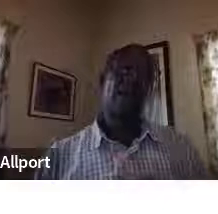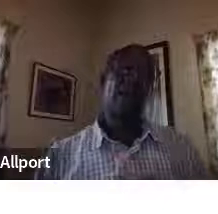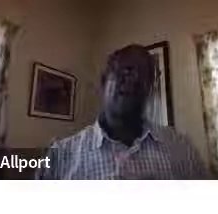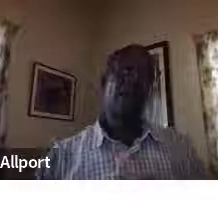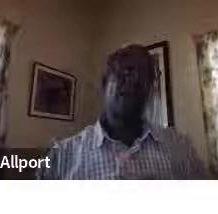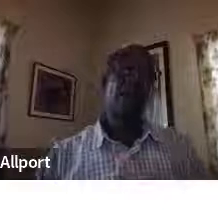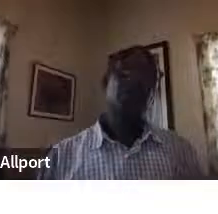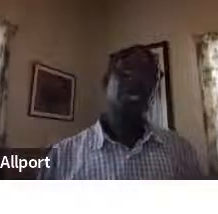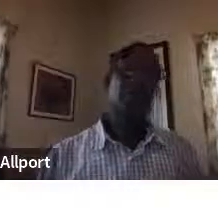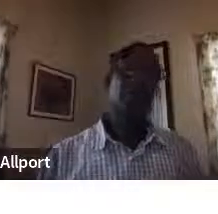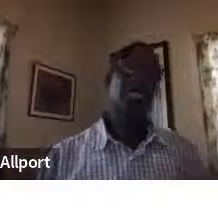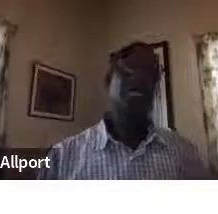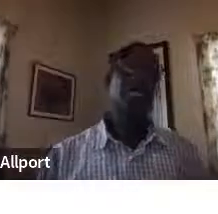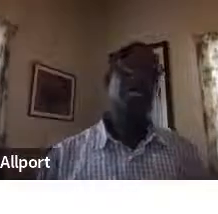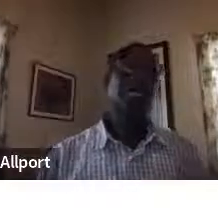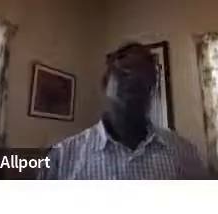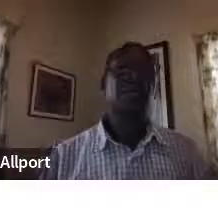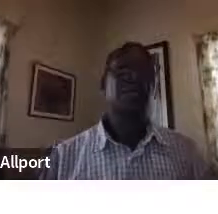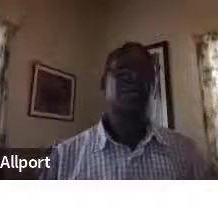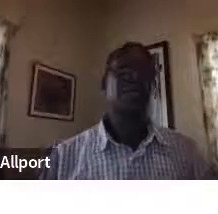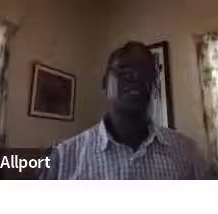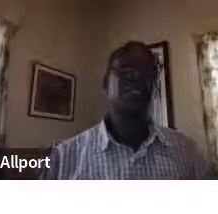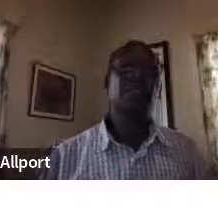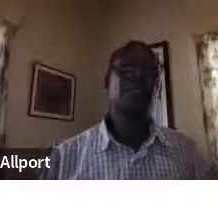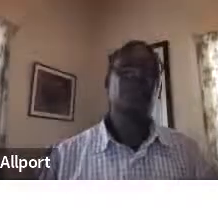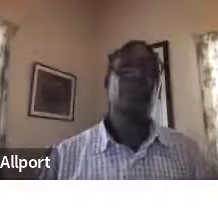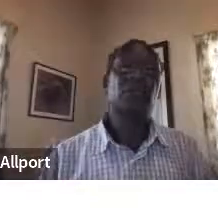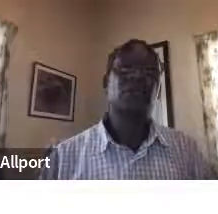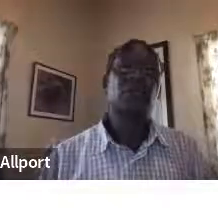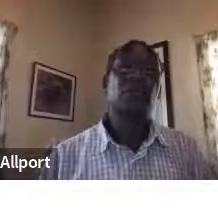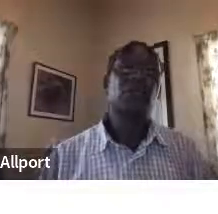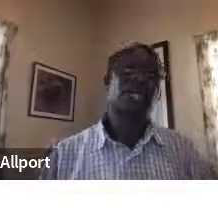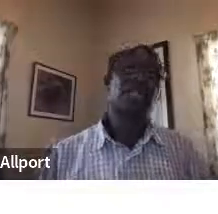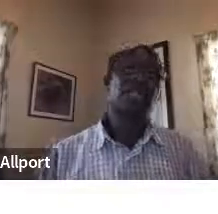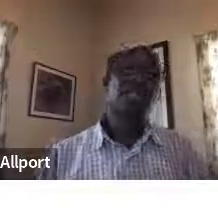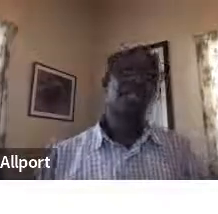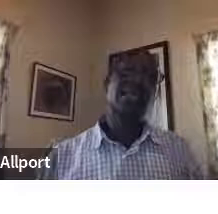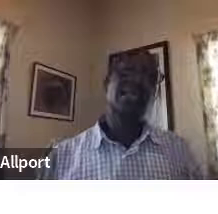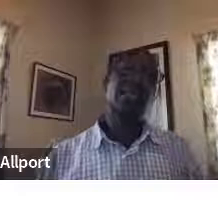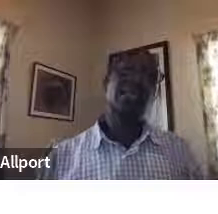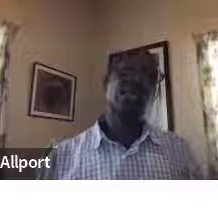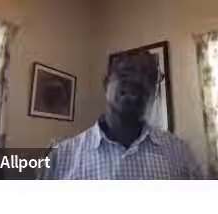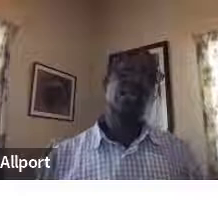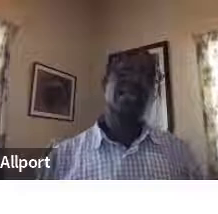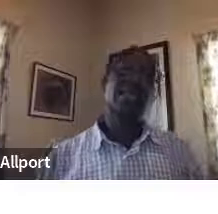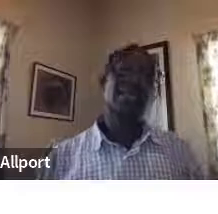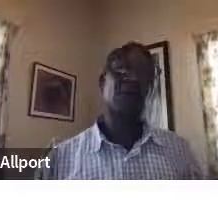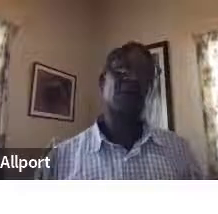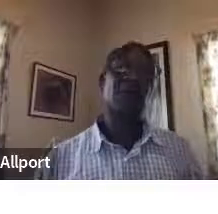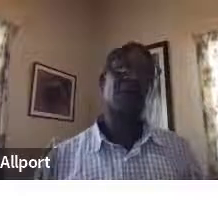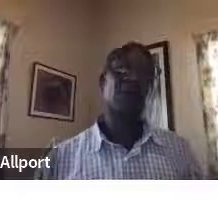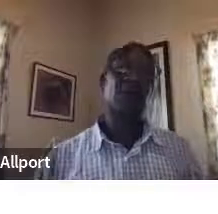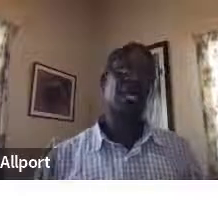apart from the coastal region, what they call the coastal lowland, that's